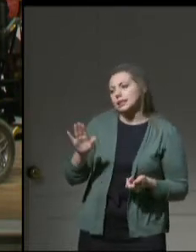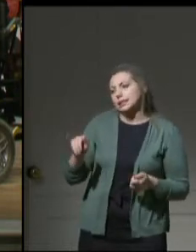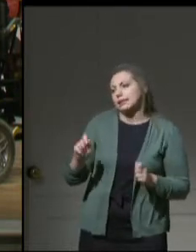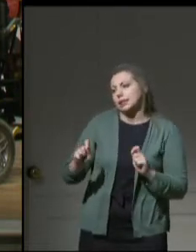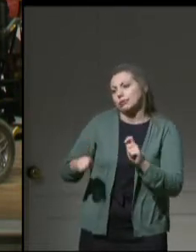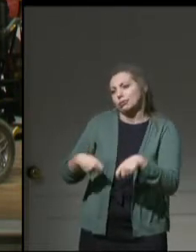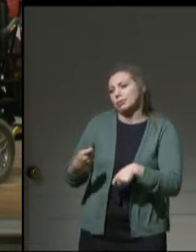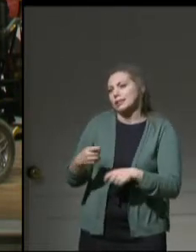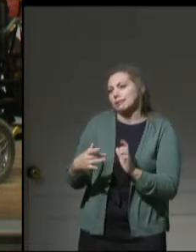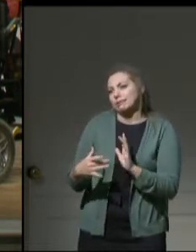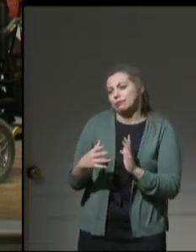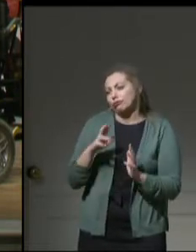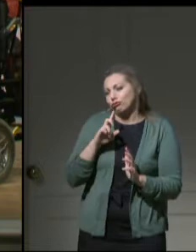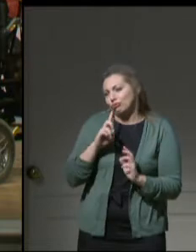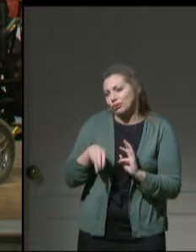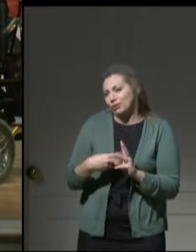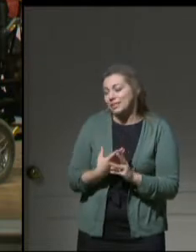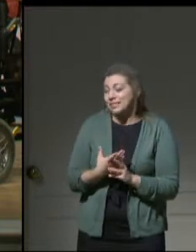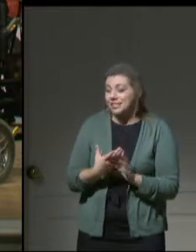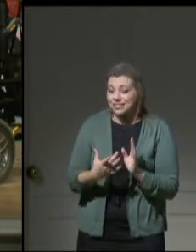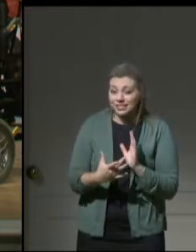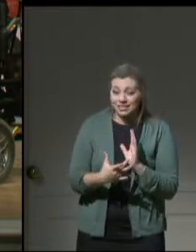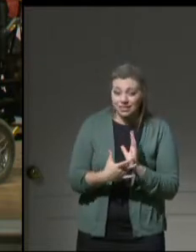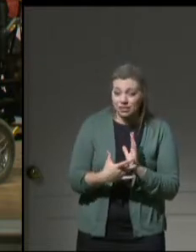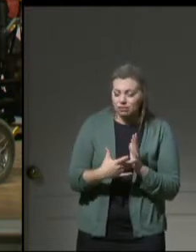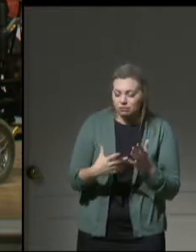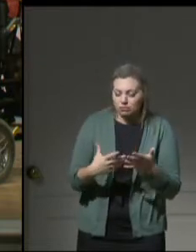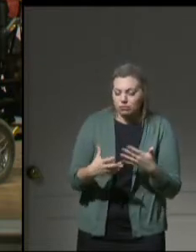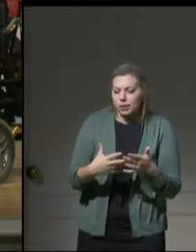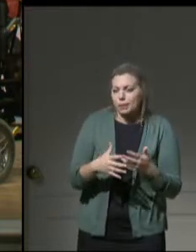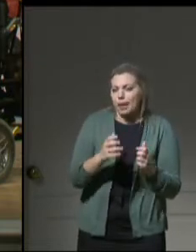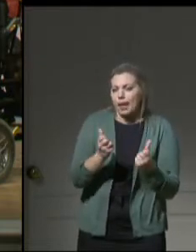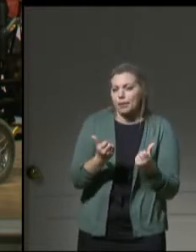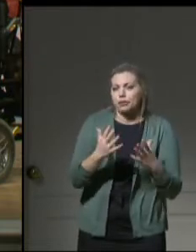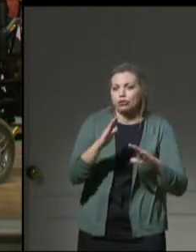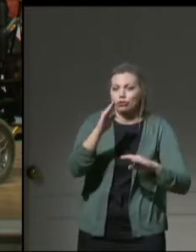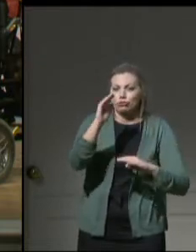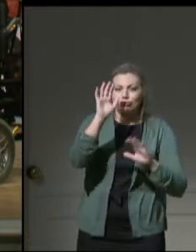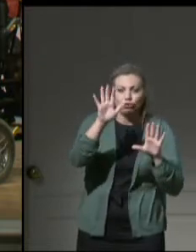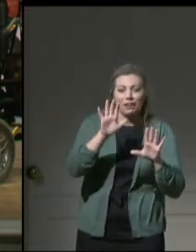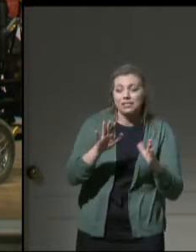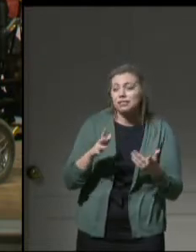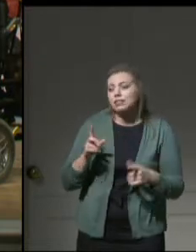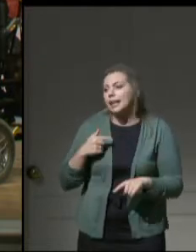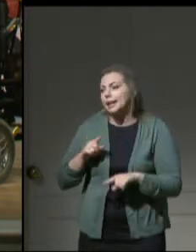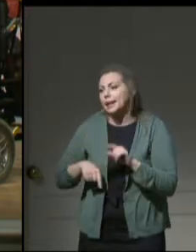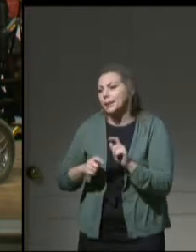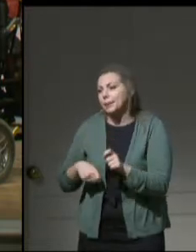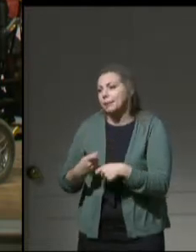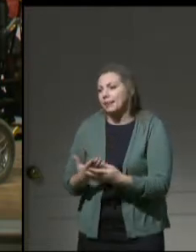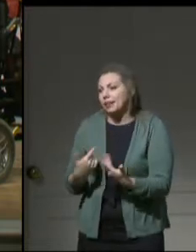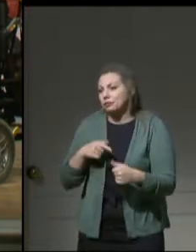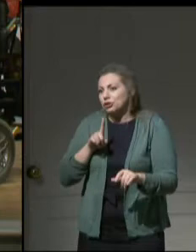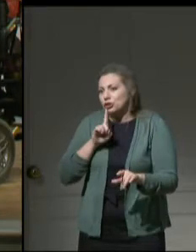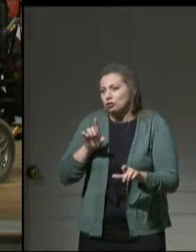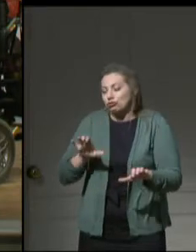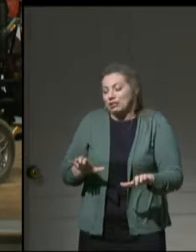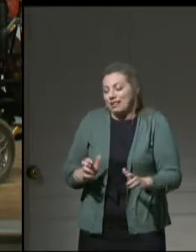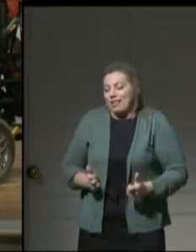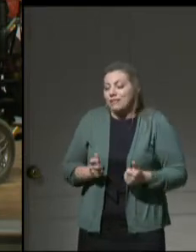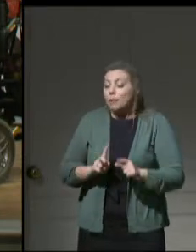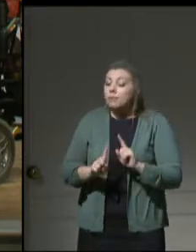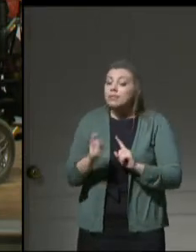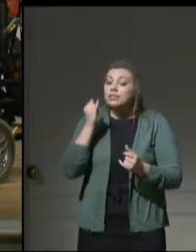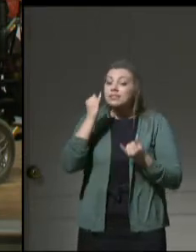replace reality. Technology, no matter how great will become, will never replace what we can do for real. However, when you're thinking